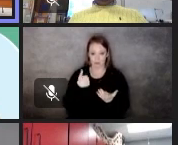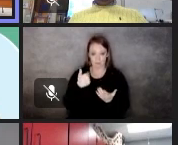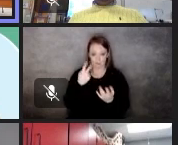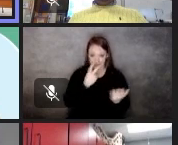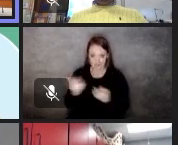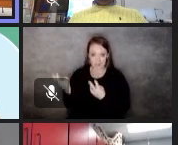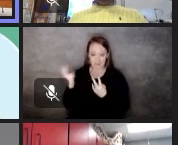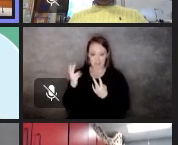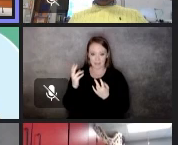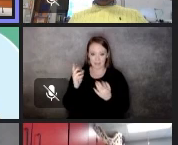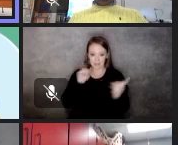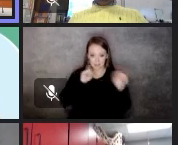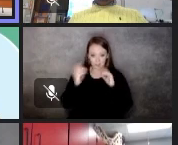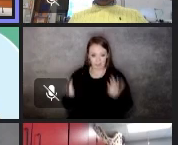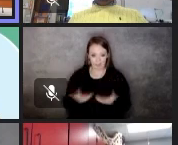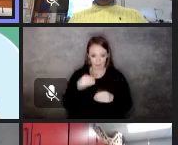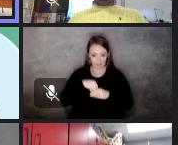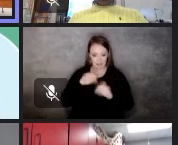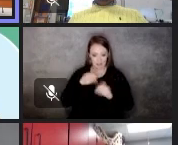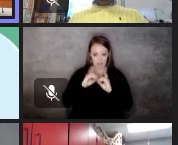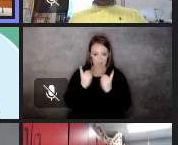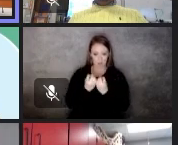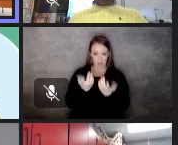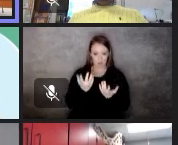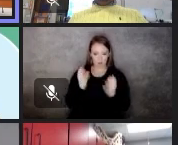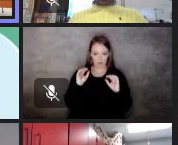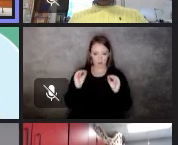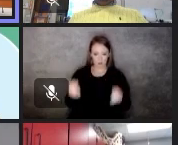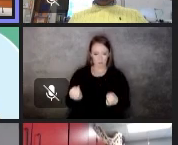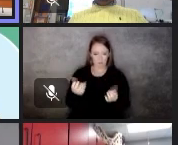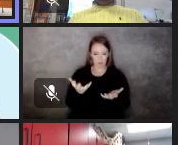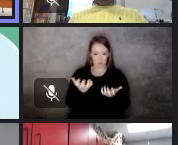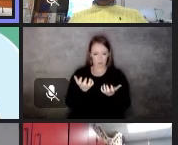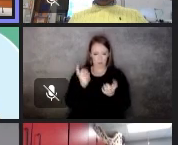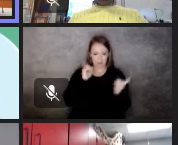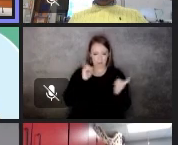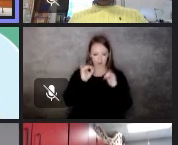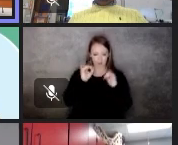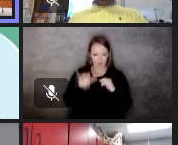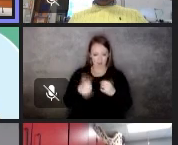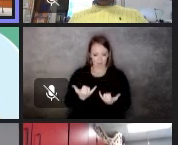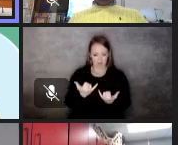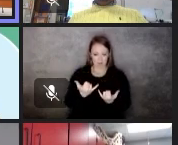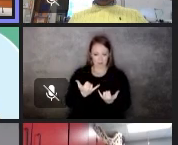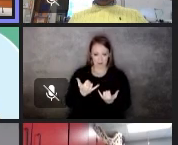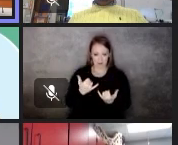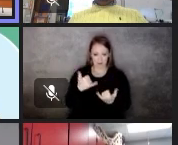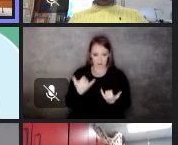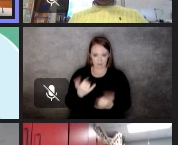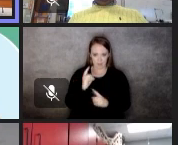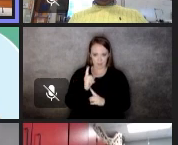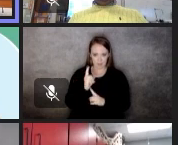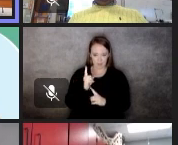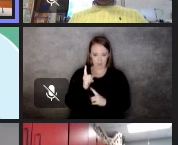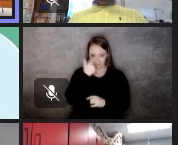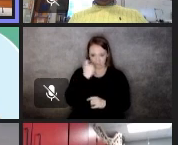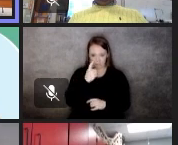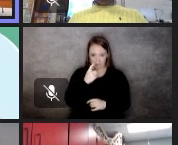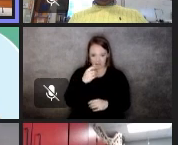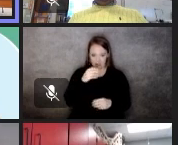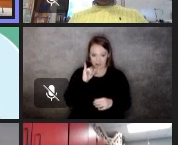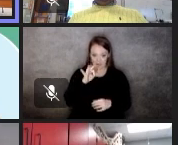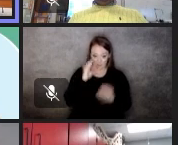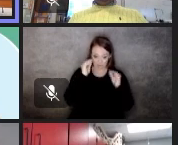department. And nobody seems to want to hear that right here at this very moment, because I know they're in the trenches. If you're in the classroom, I know you're